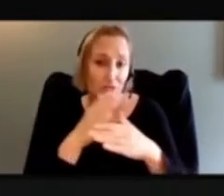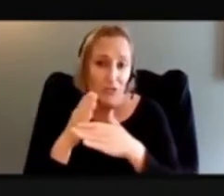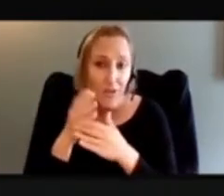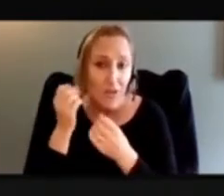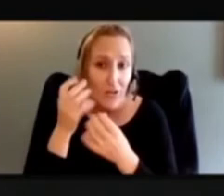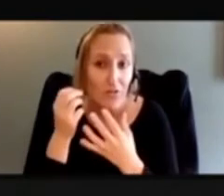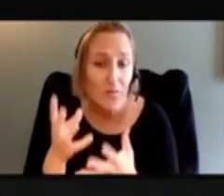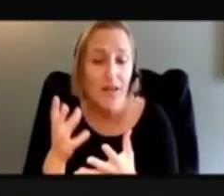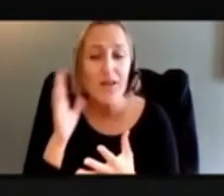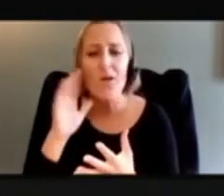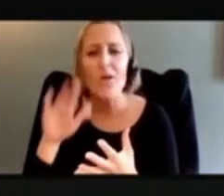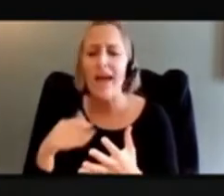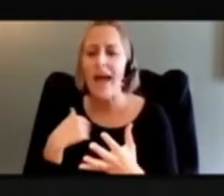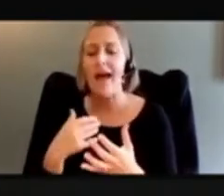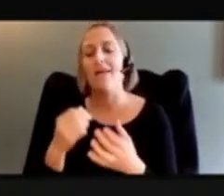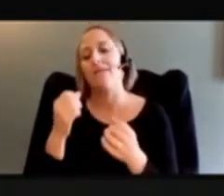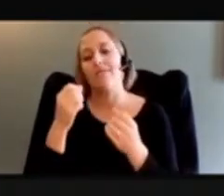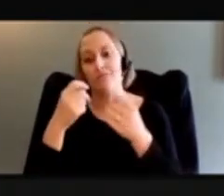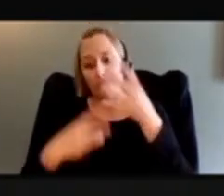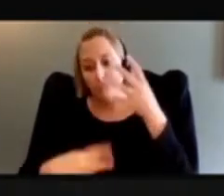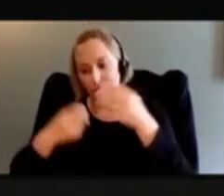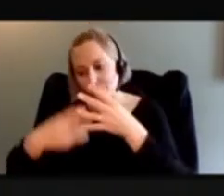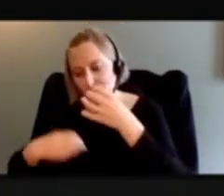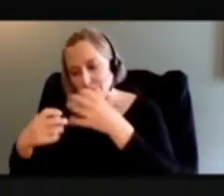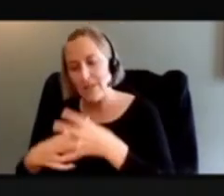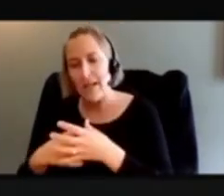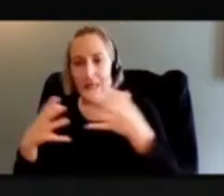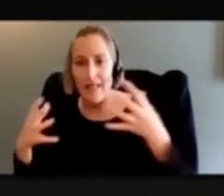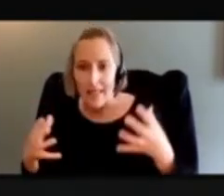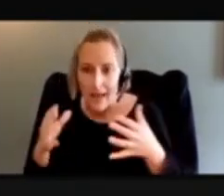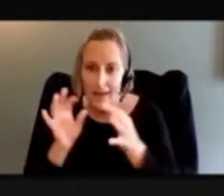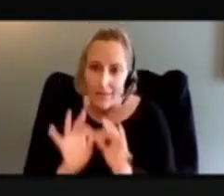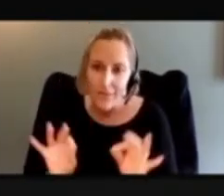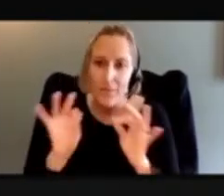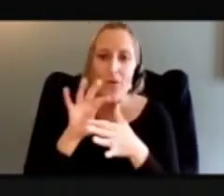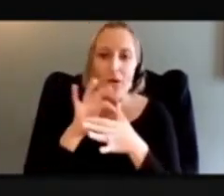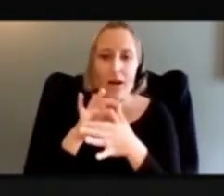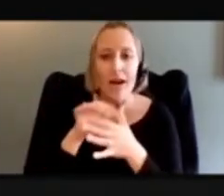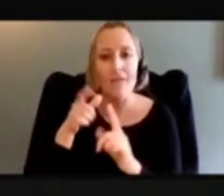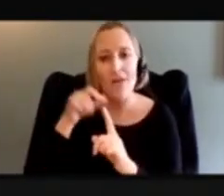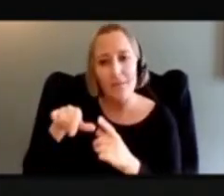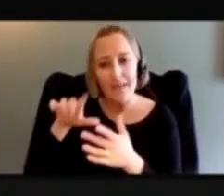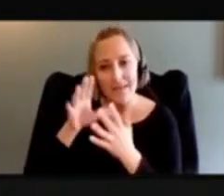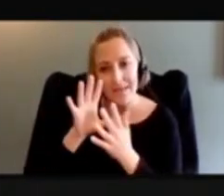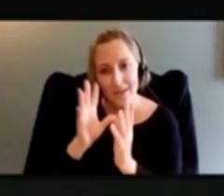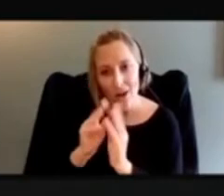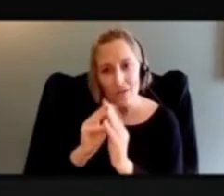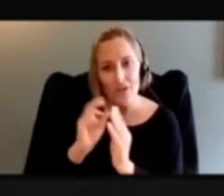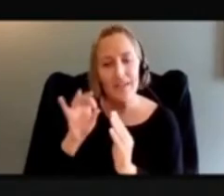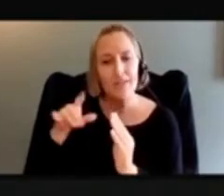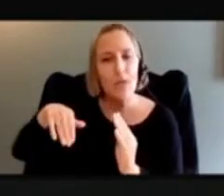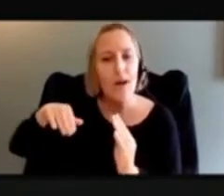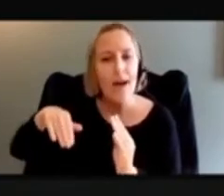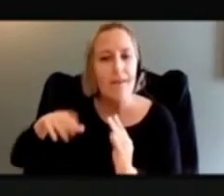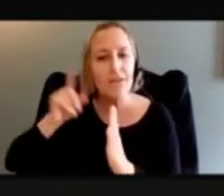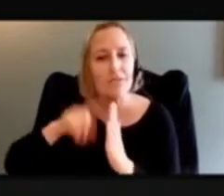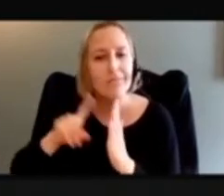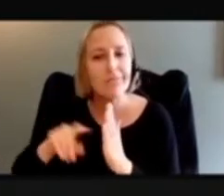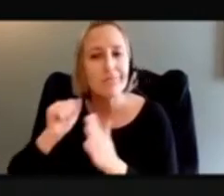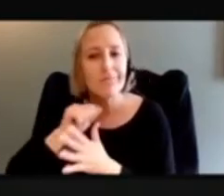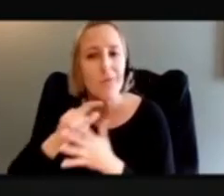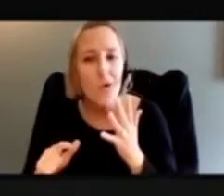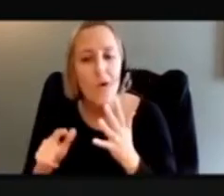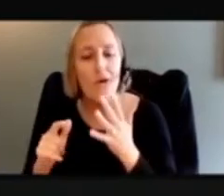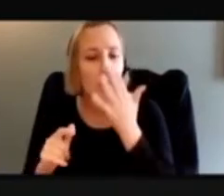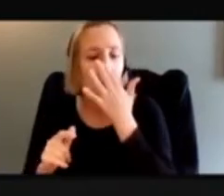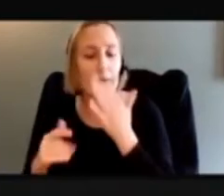there's a ton of pre-recorded content from this conference. If you didn't get a chance to look at some of that,